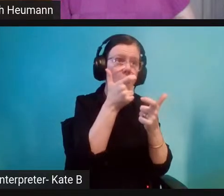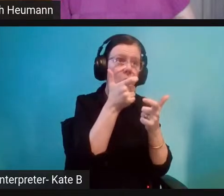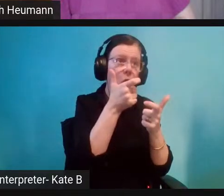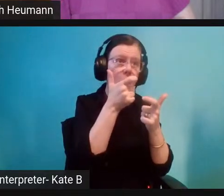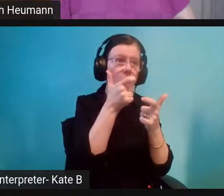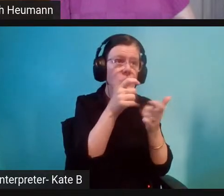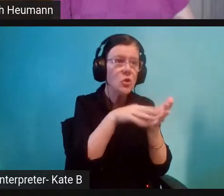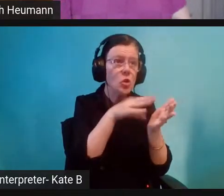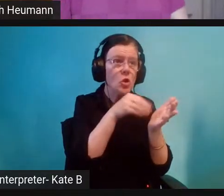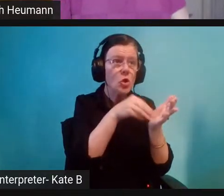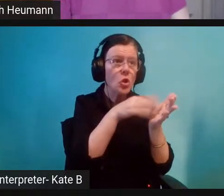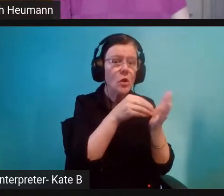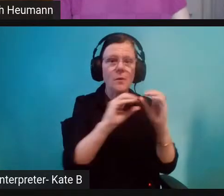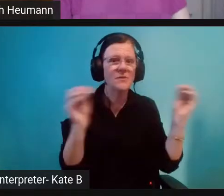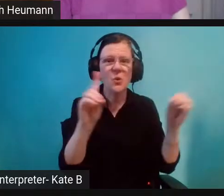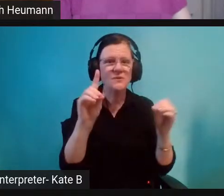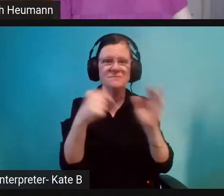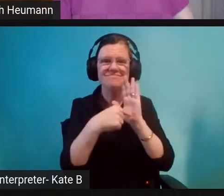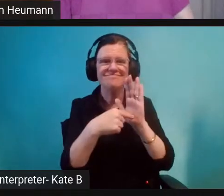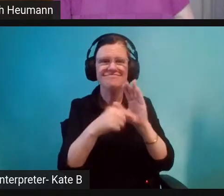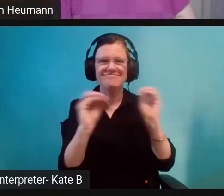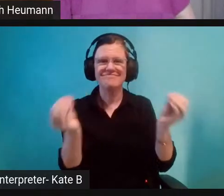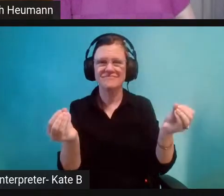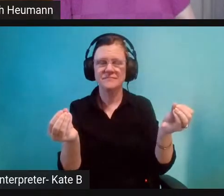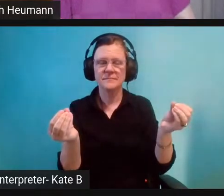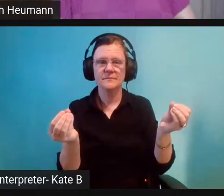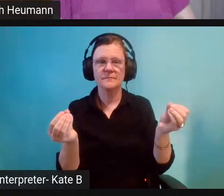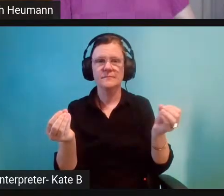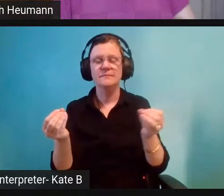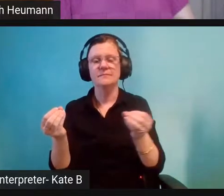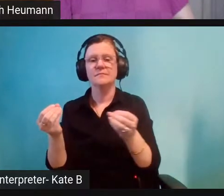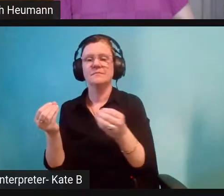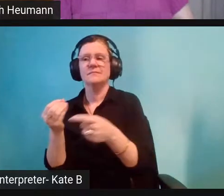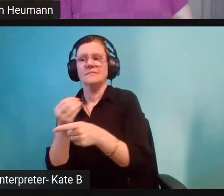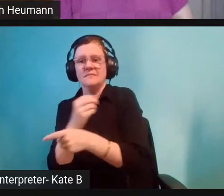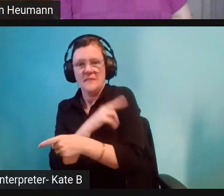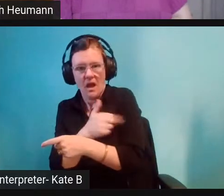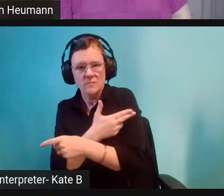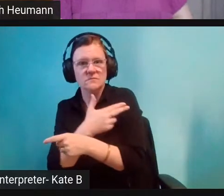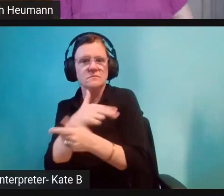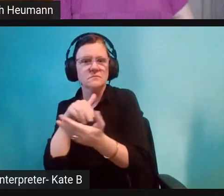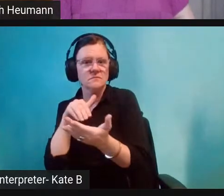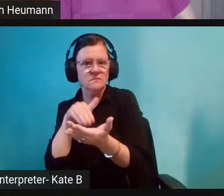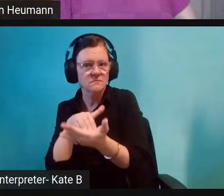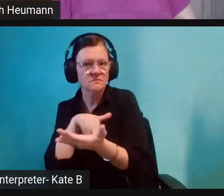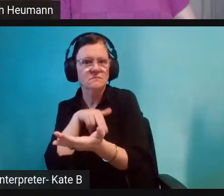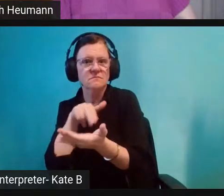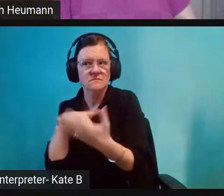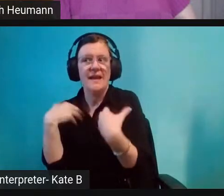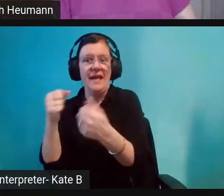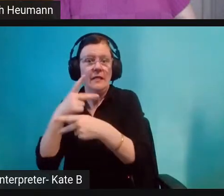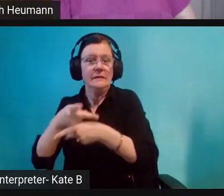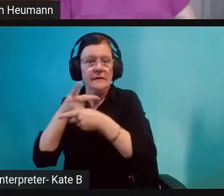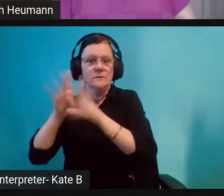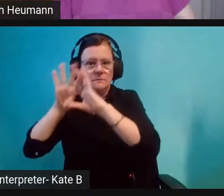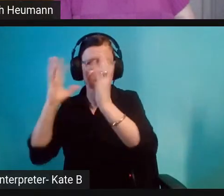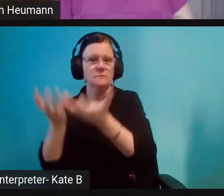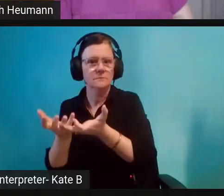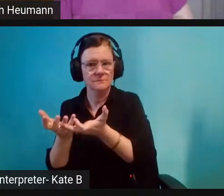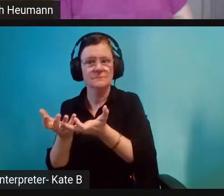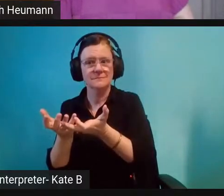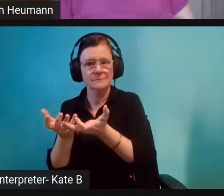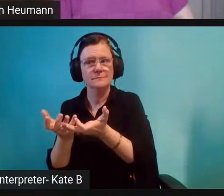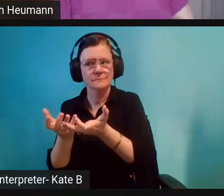on. So I think, the healthcare field very much needs to be really